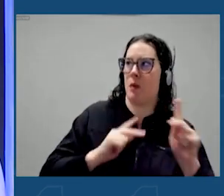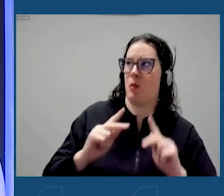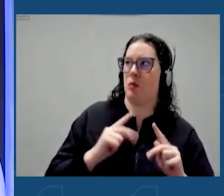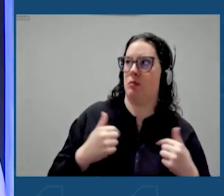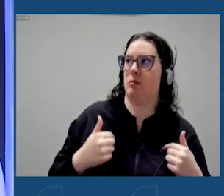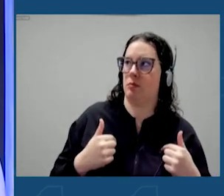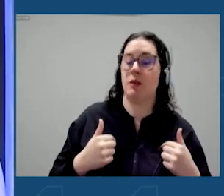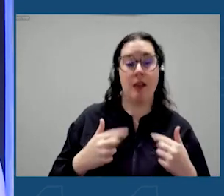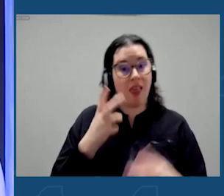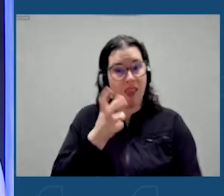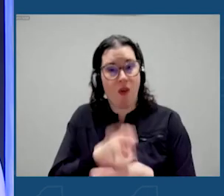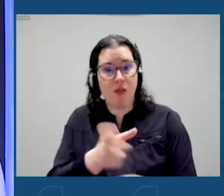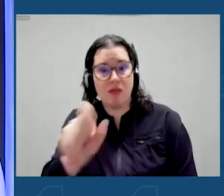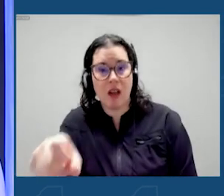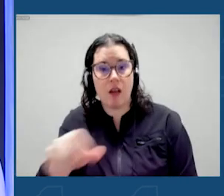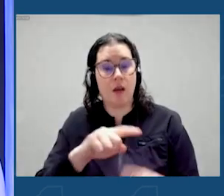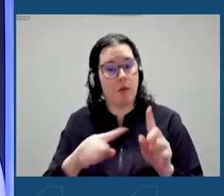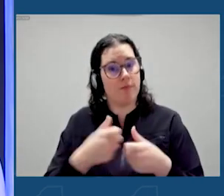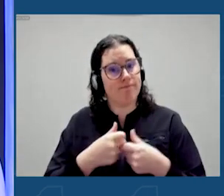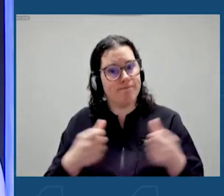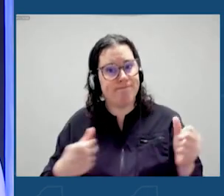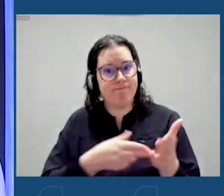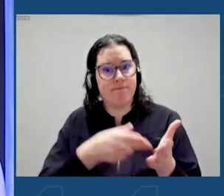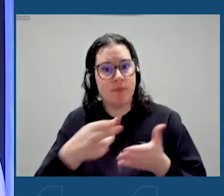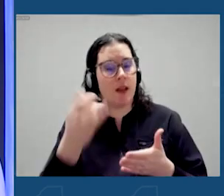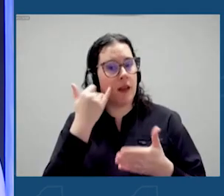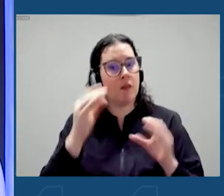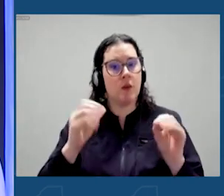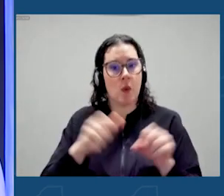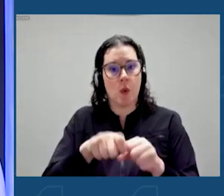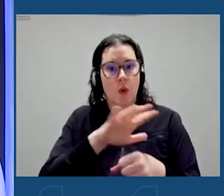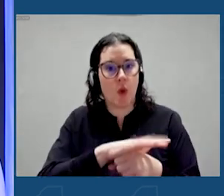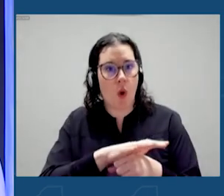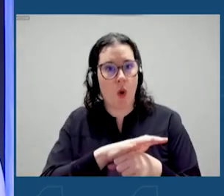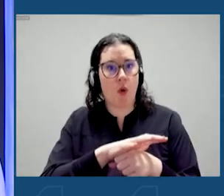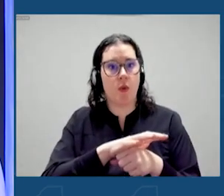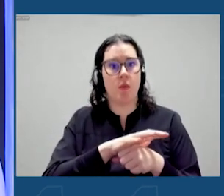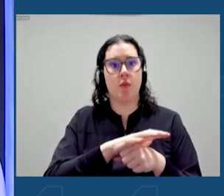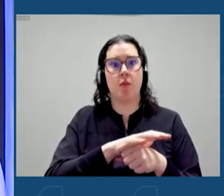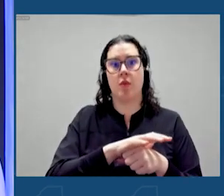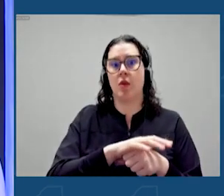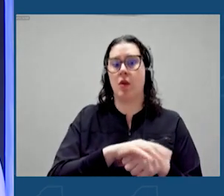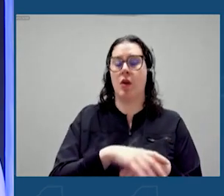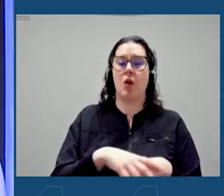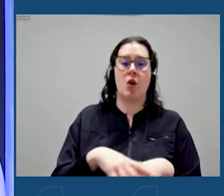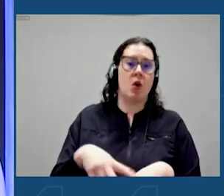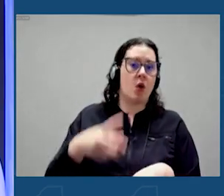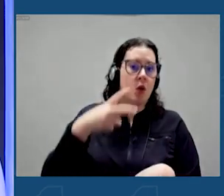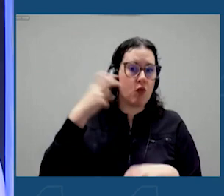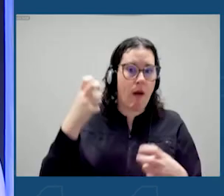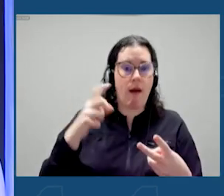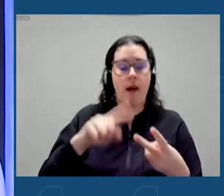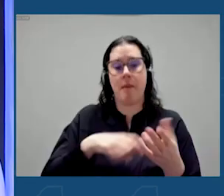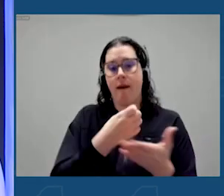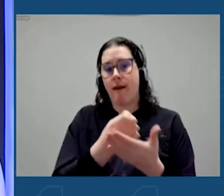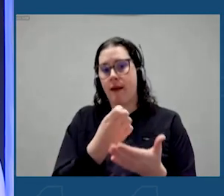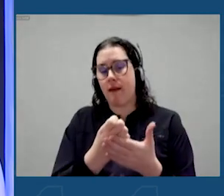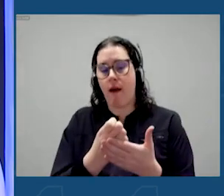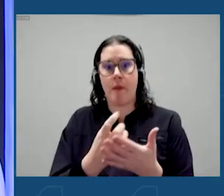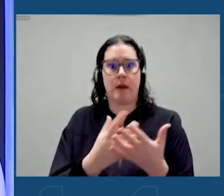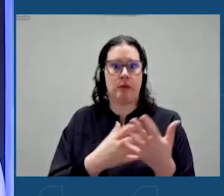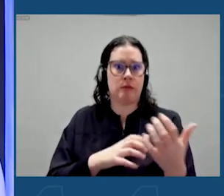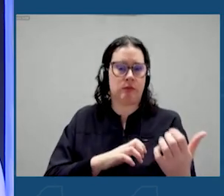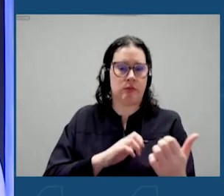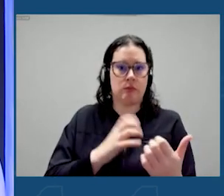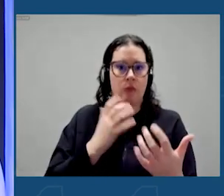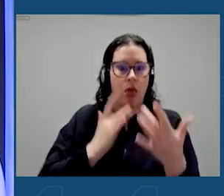be honest with you. If we didn't have COVID, asylum seekers, crime, economic challenges, if we didn't have all these things,